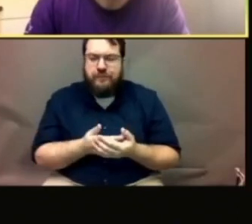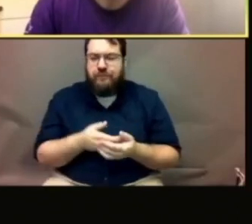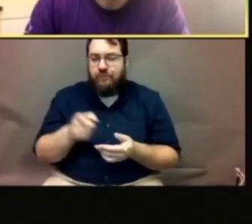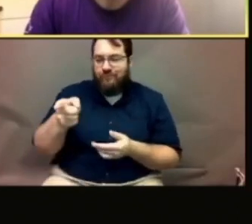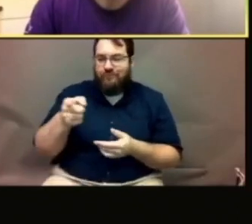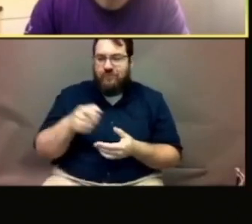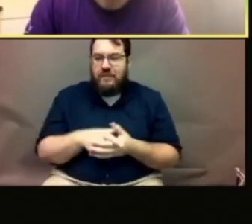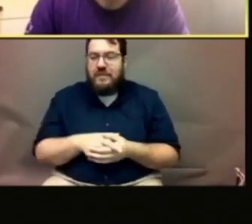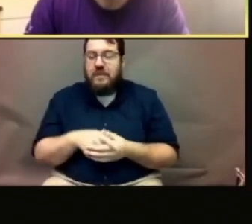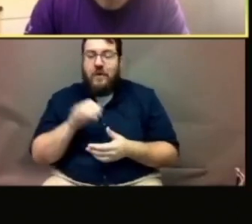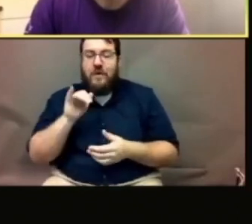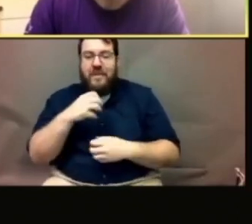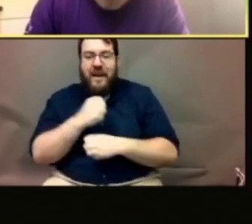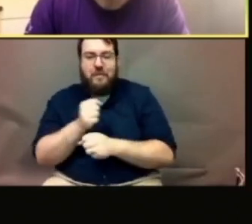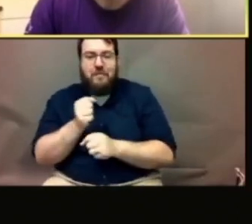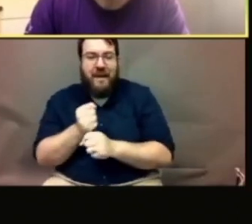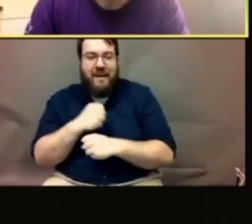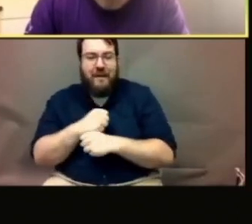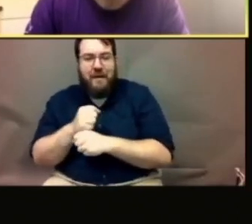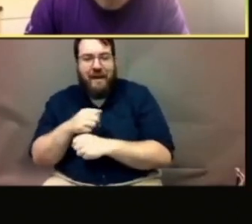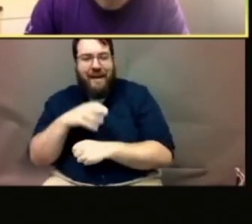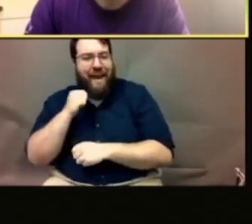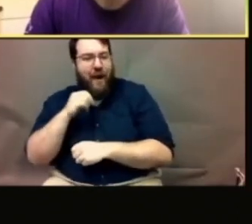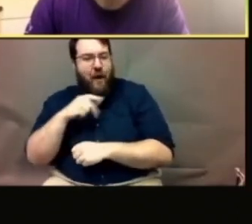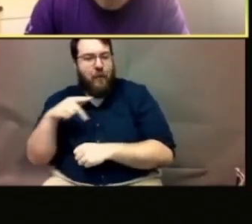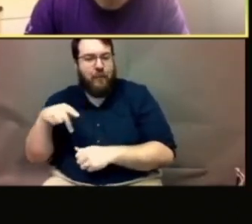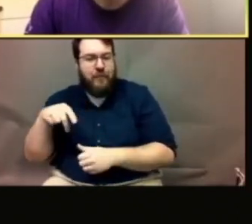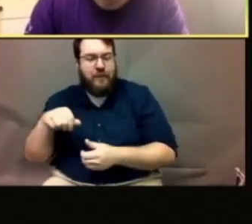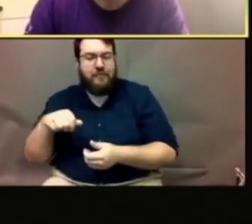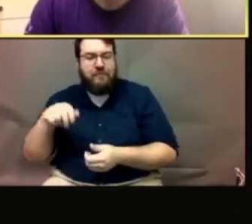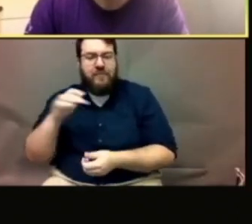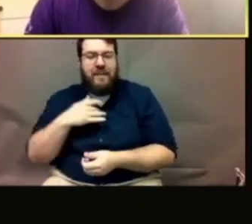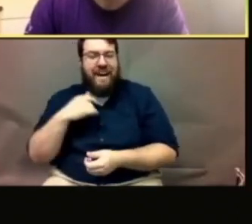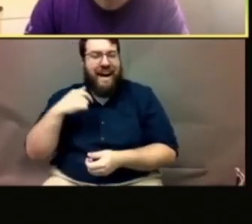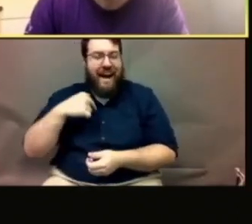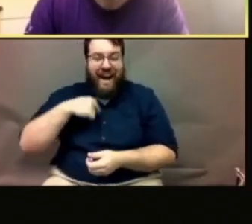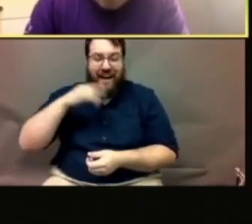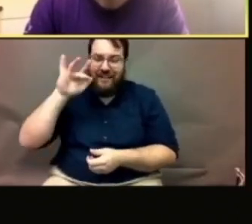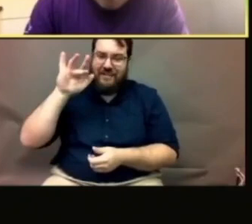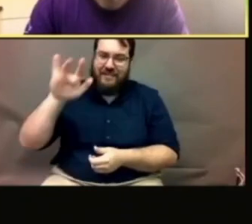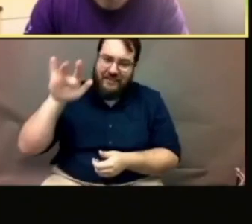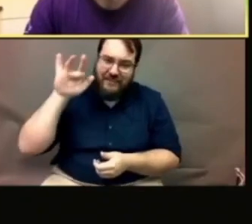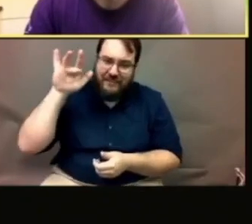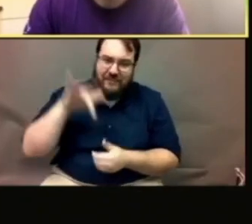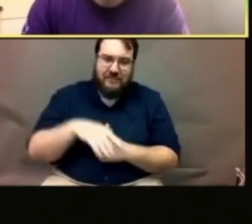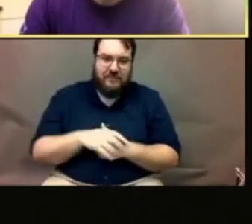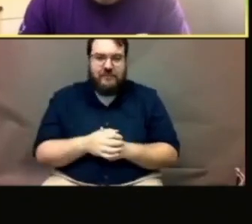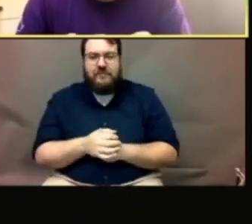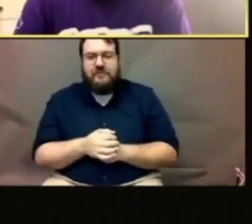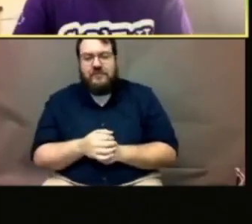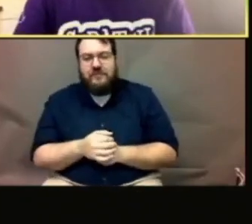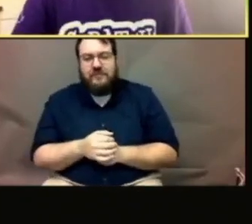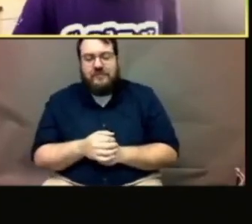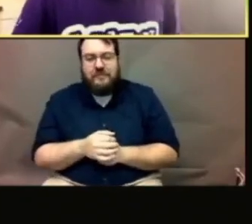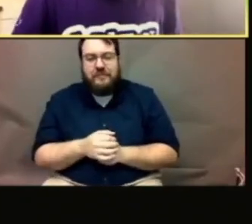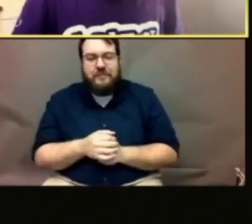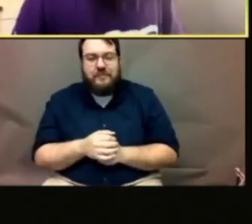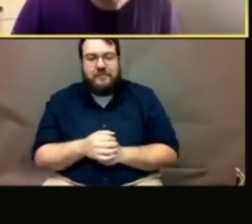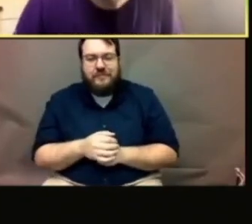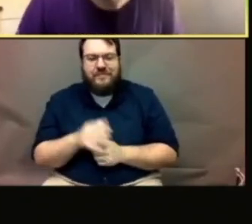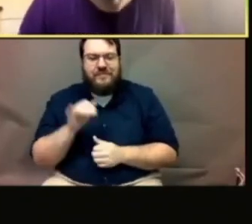that Makey Makey apps page, and if I click on the Make a Sketch app, it's just like that